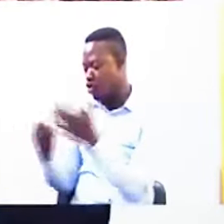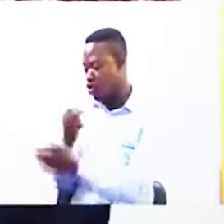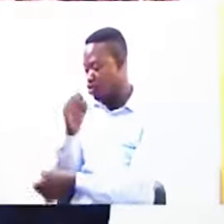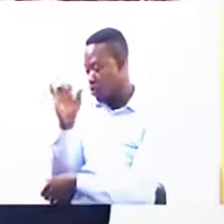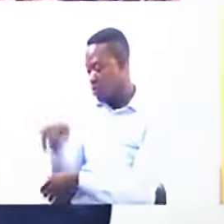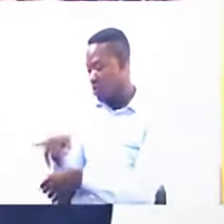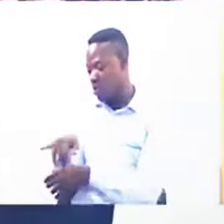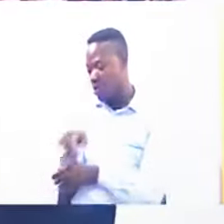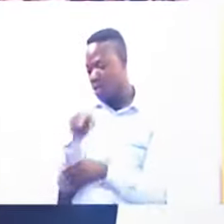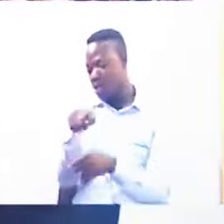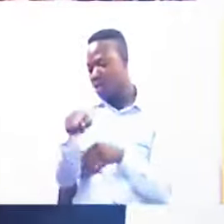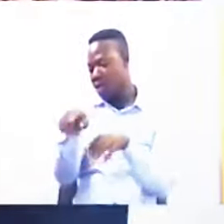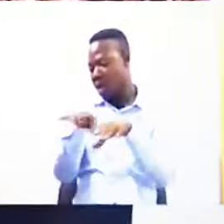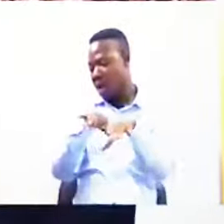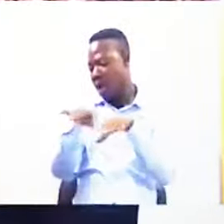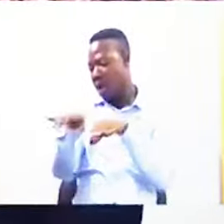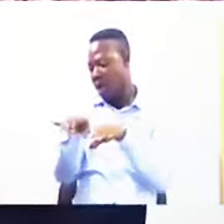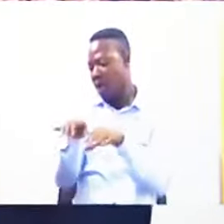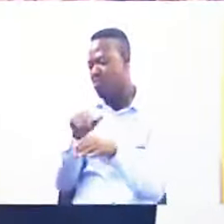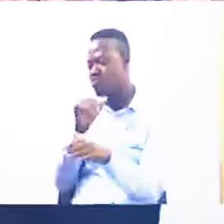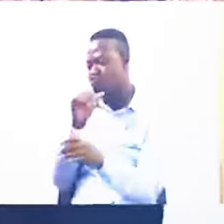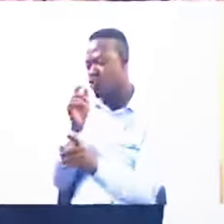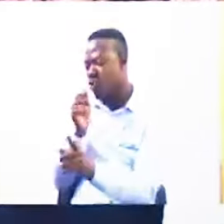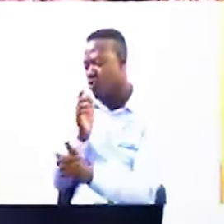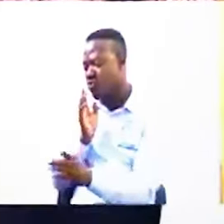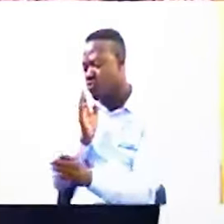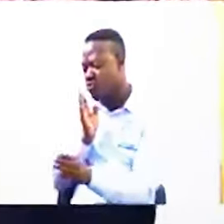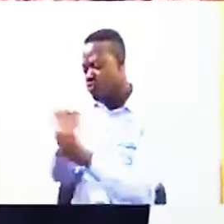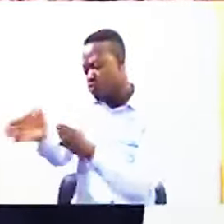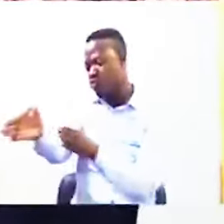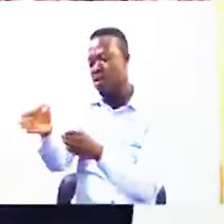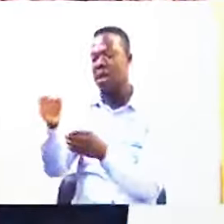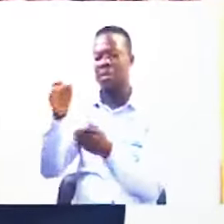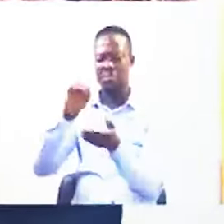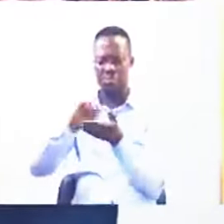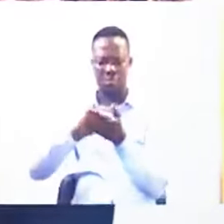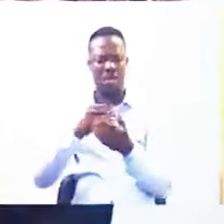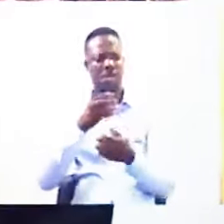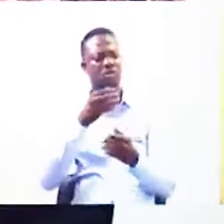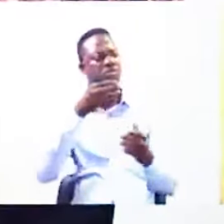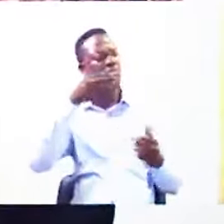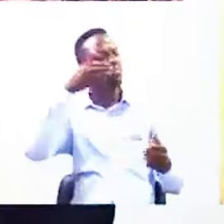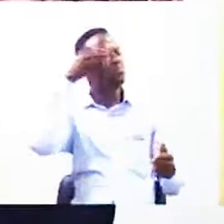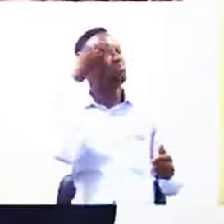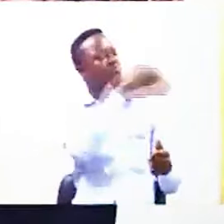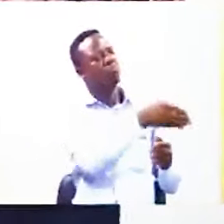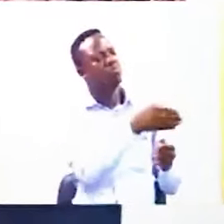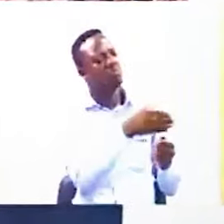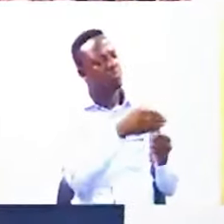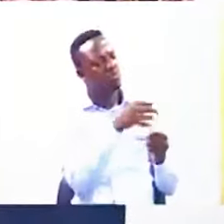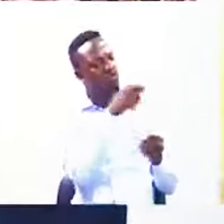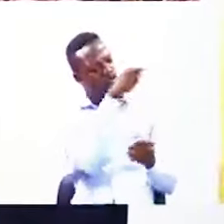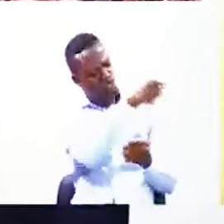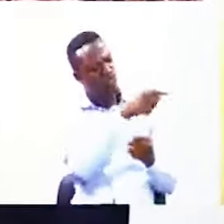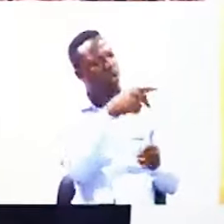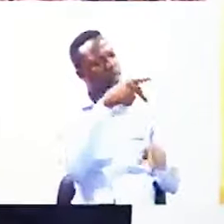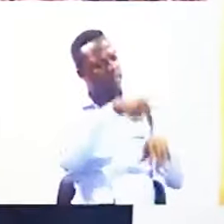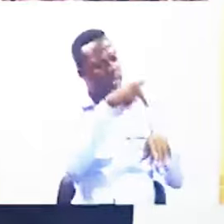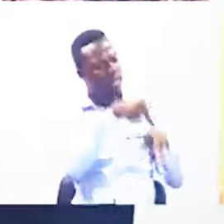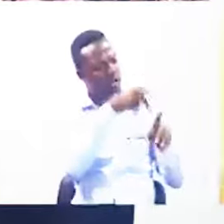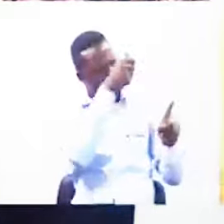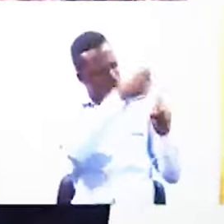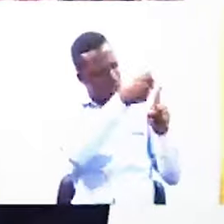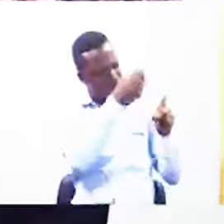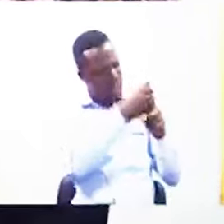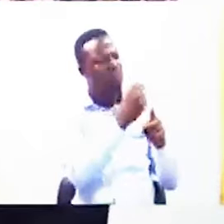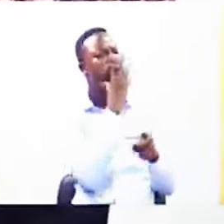of them all, "You are a Jew, yet you lived like a Gentile. and not